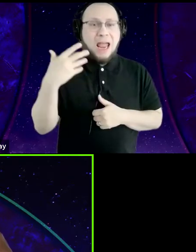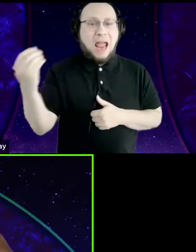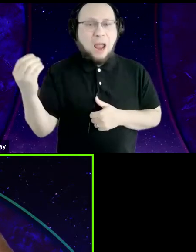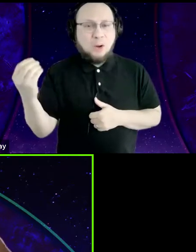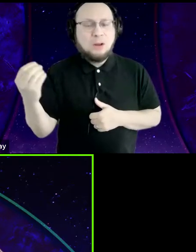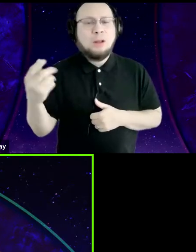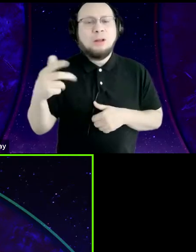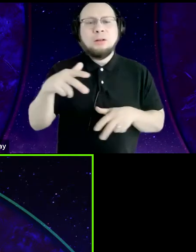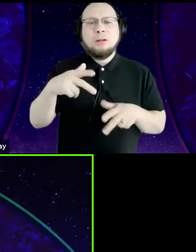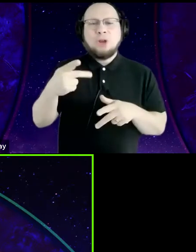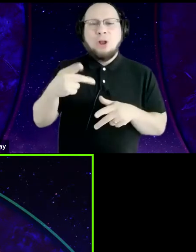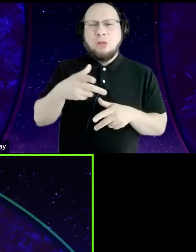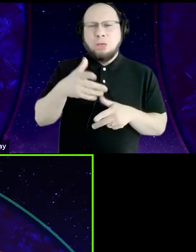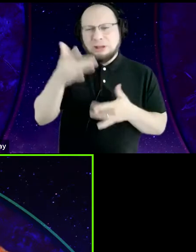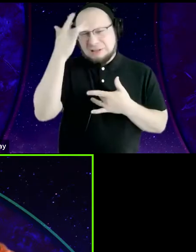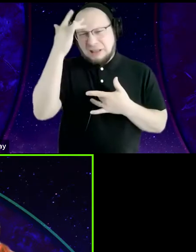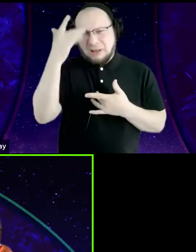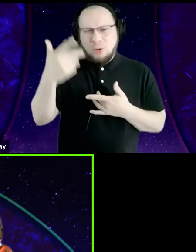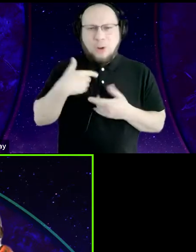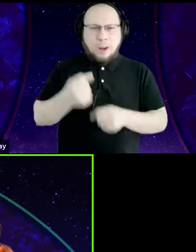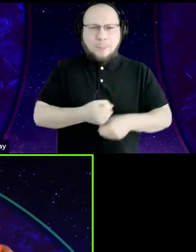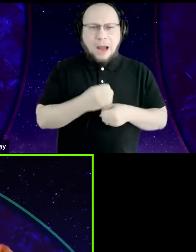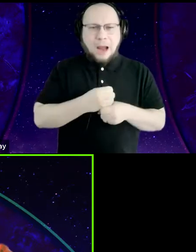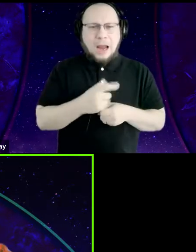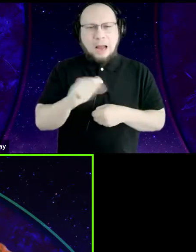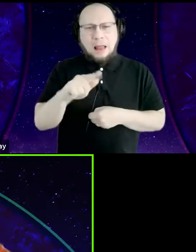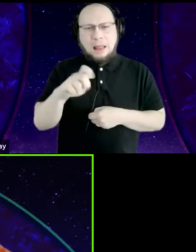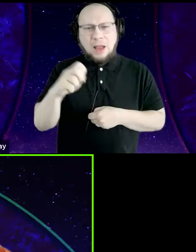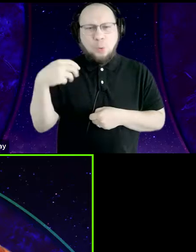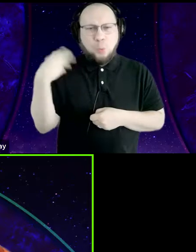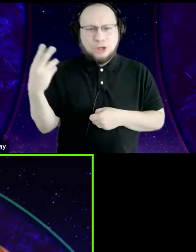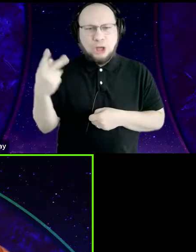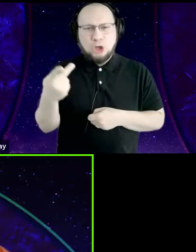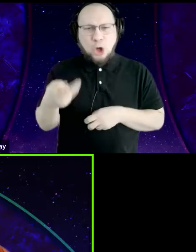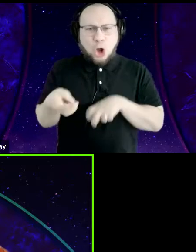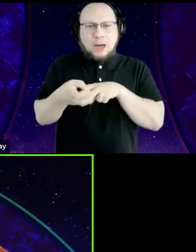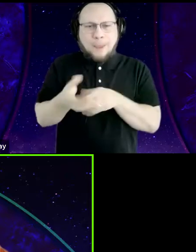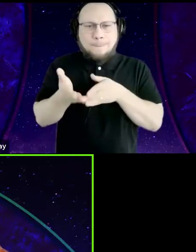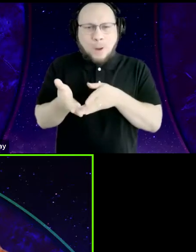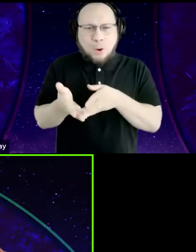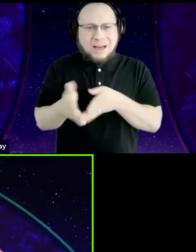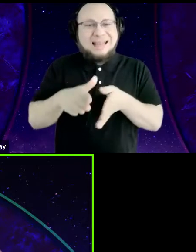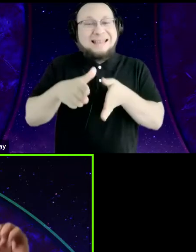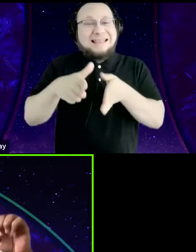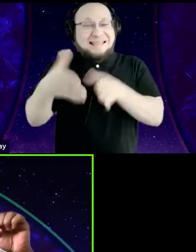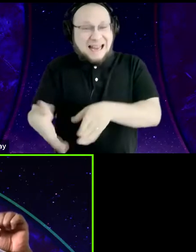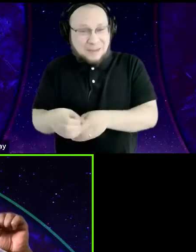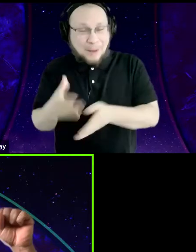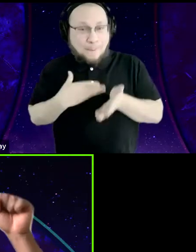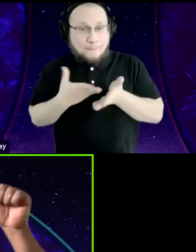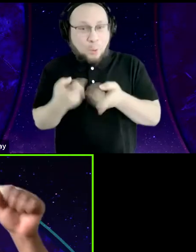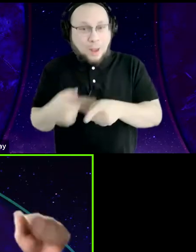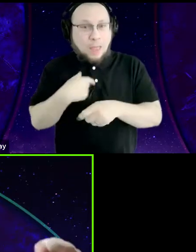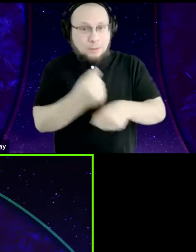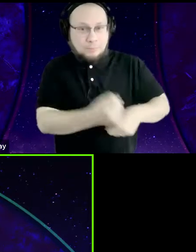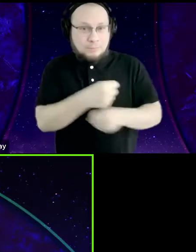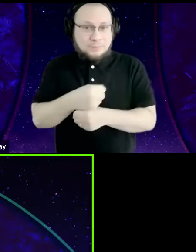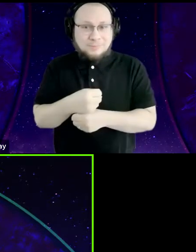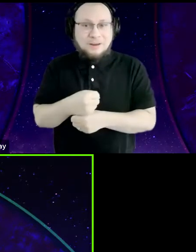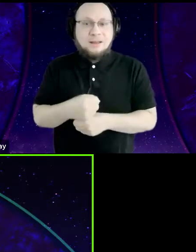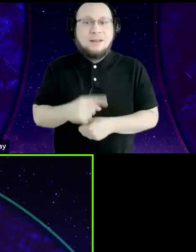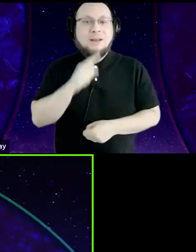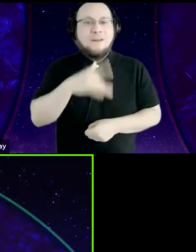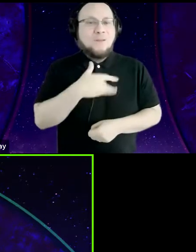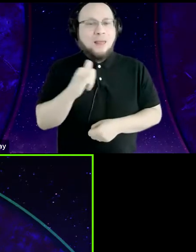sick. And we paddled in Lake Washington and he looked up at Seattle's skyline and then he passed away in my boat. And like, I was like on the River Styx,